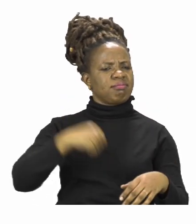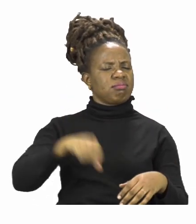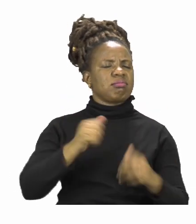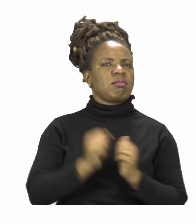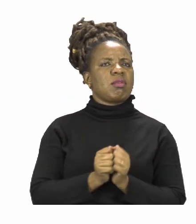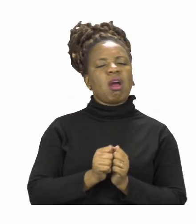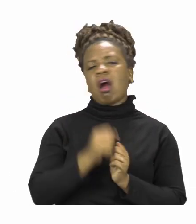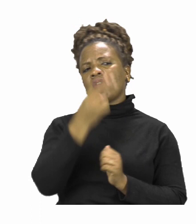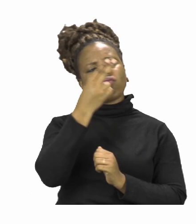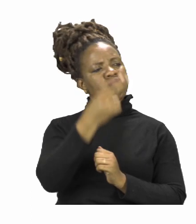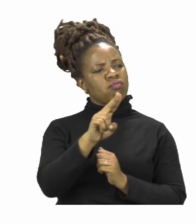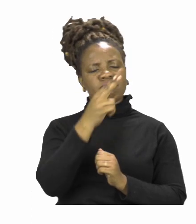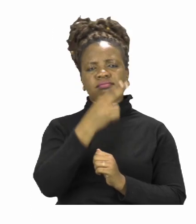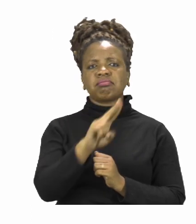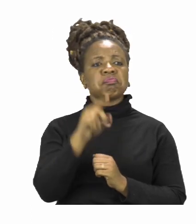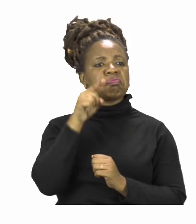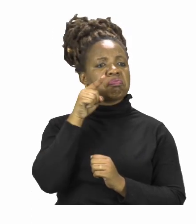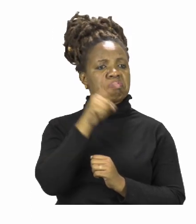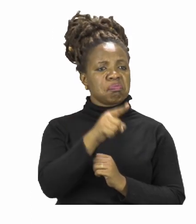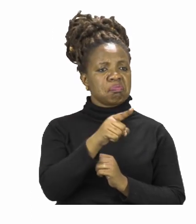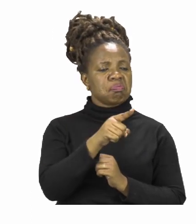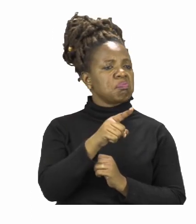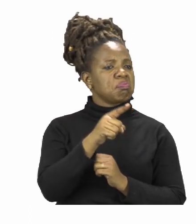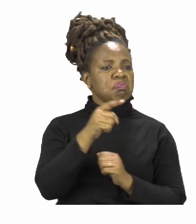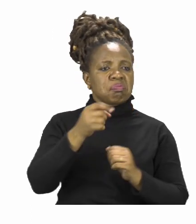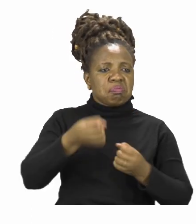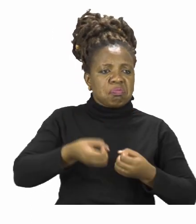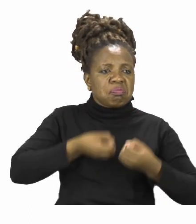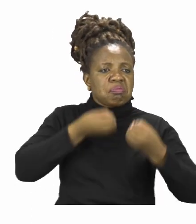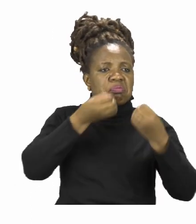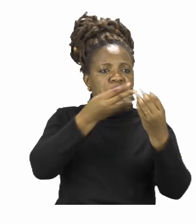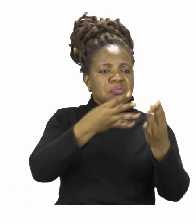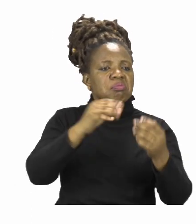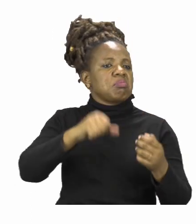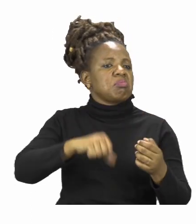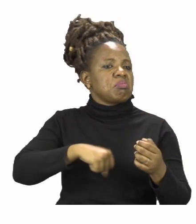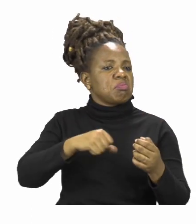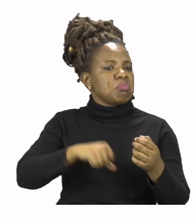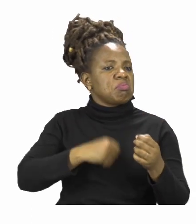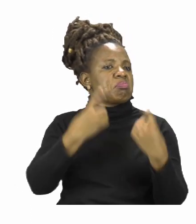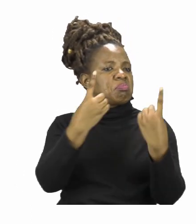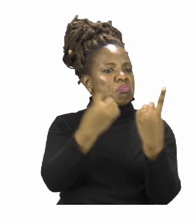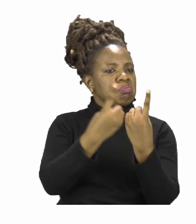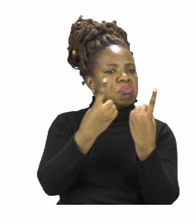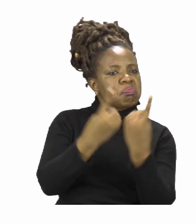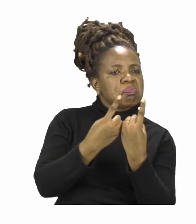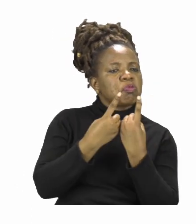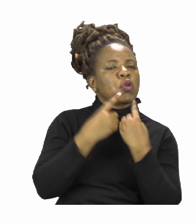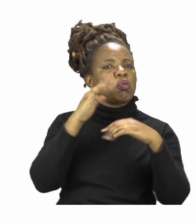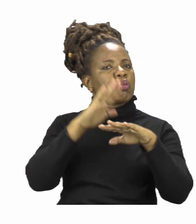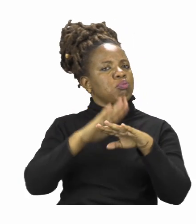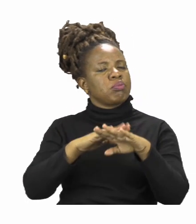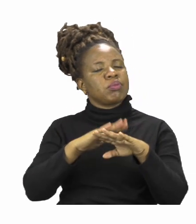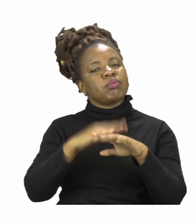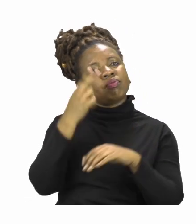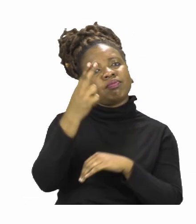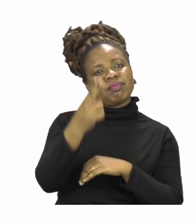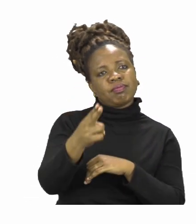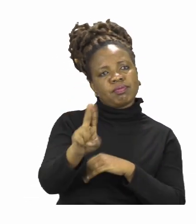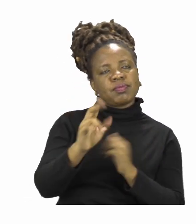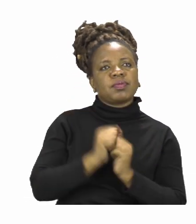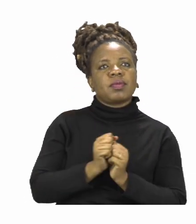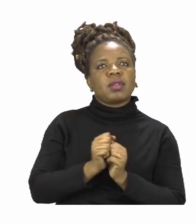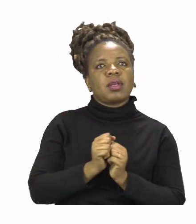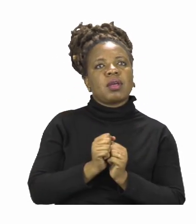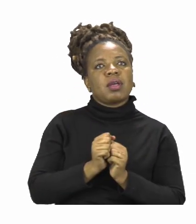You can't get the disease from playing with me or touching me. Just remember, when I get hurt